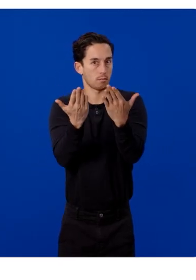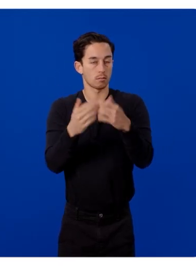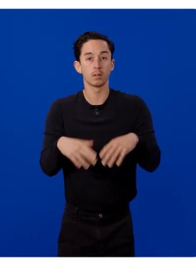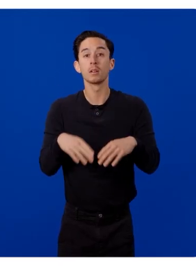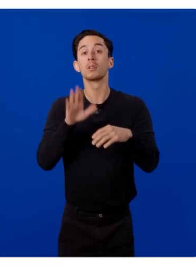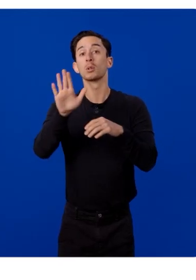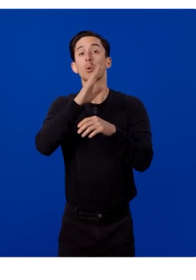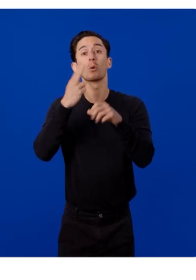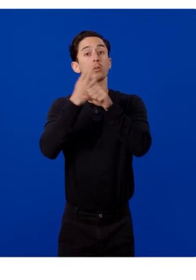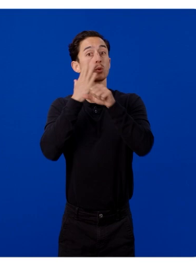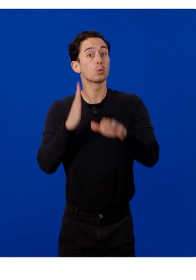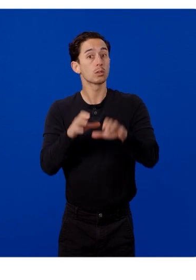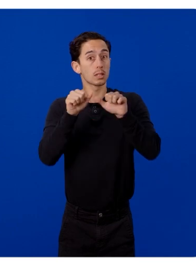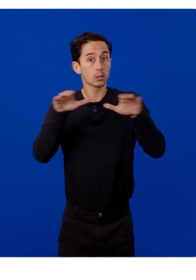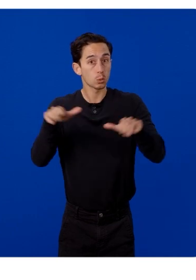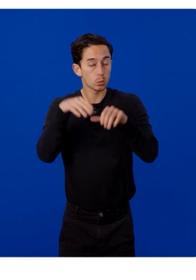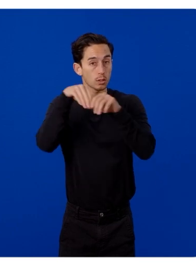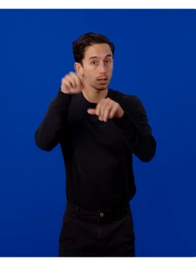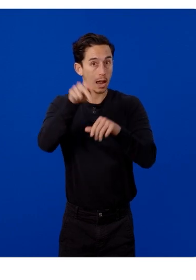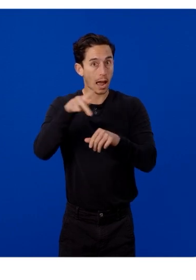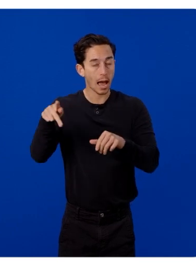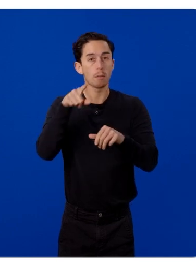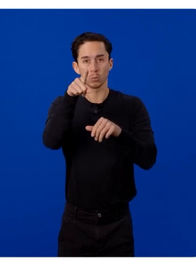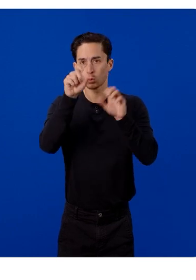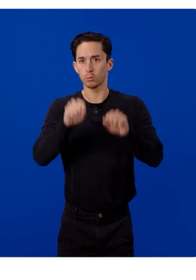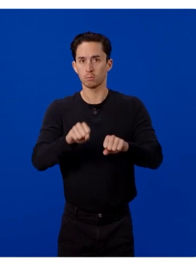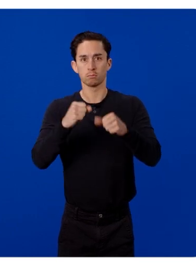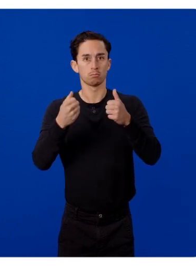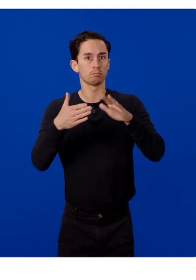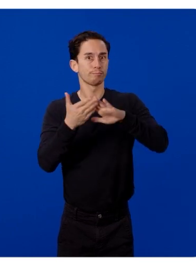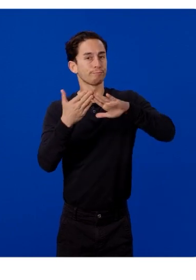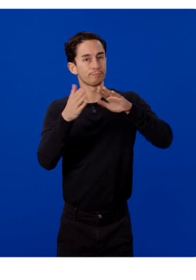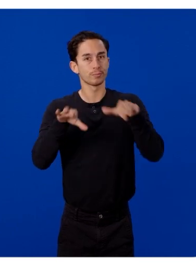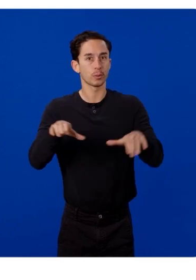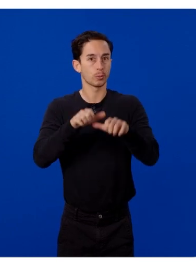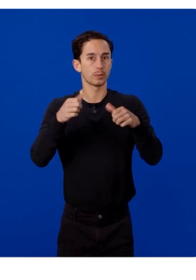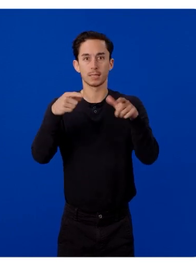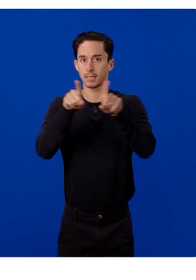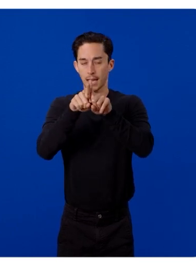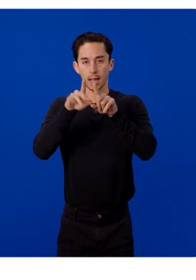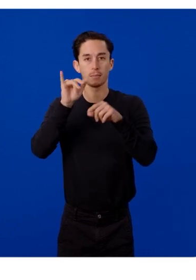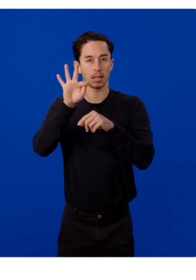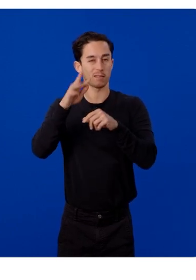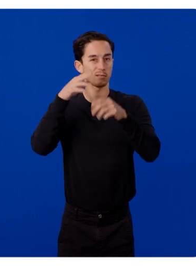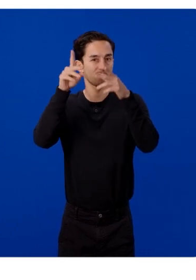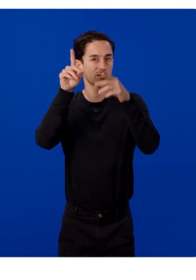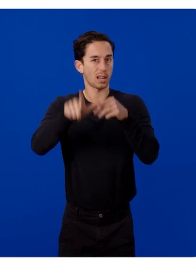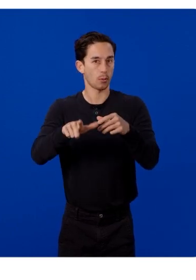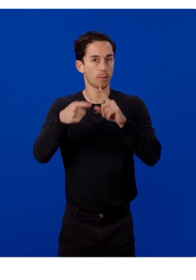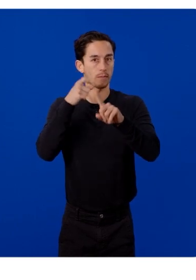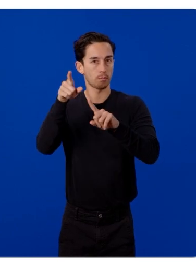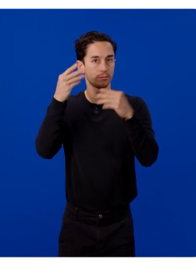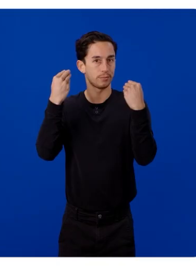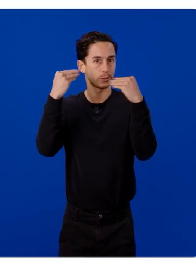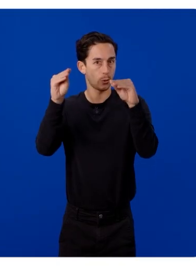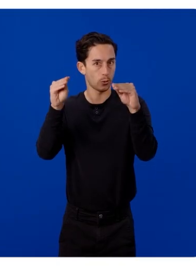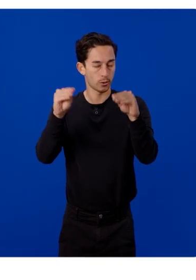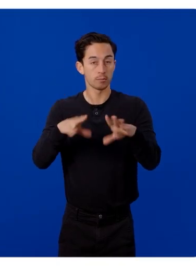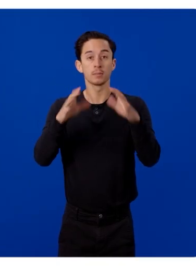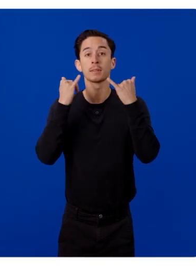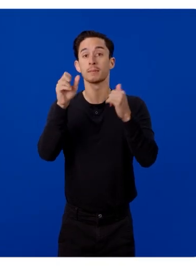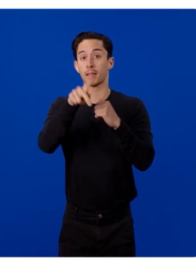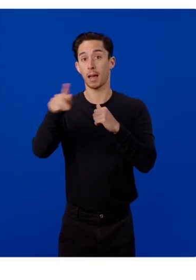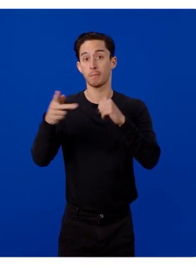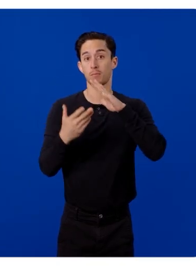your users will be able to do with the app, similar to when they would download your app from the Meta Horizon store. Now that your app works and is